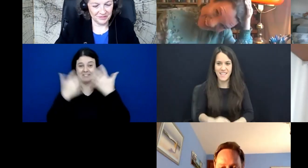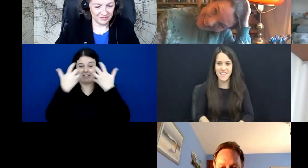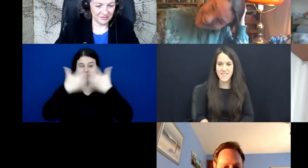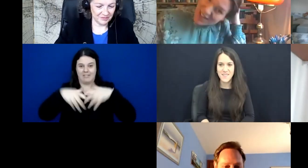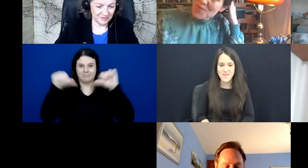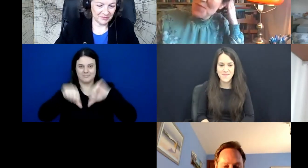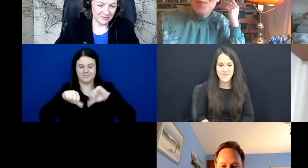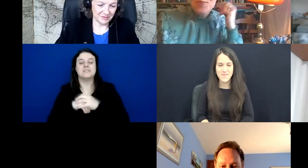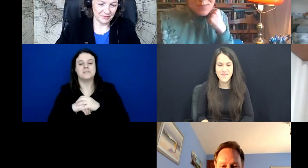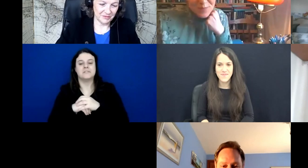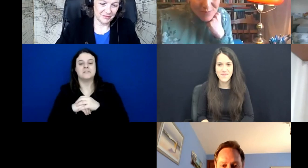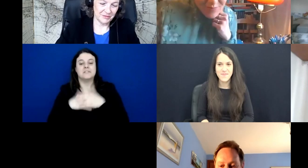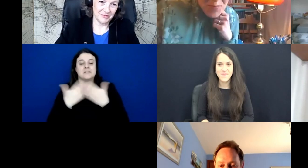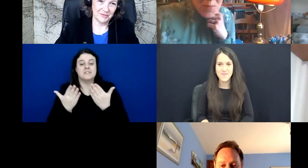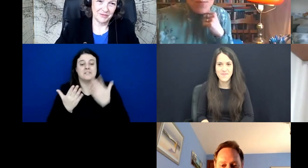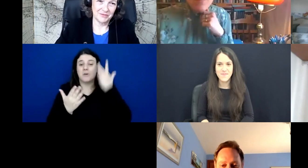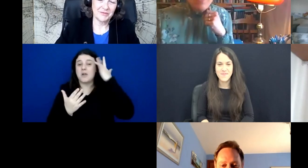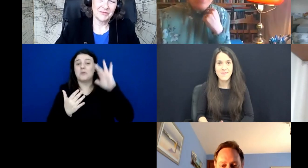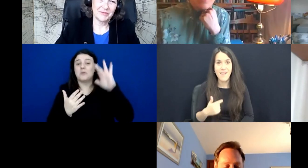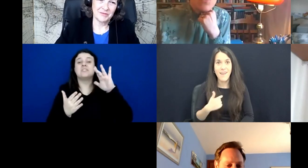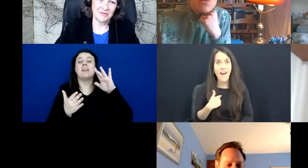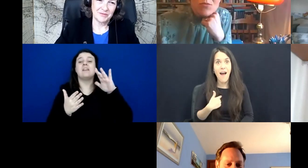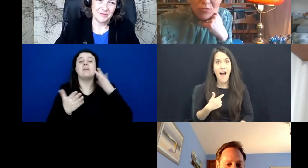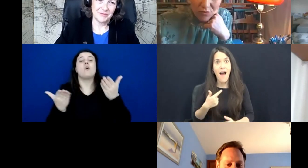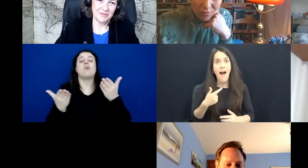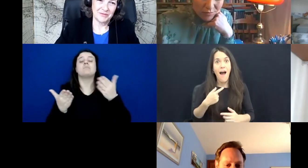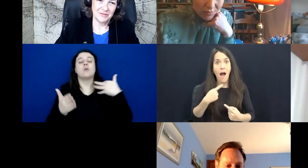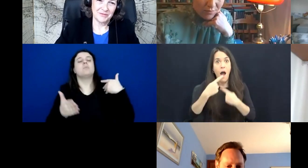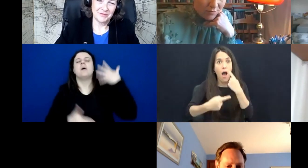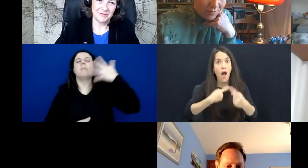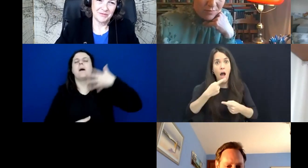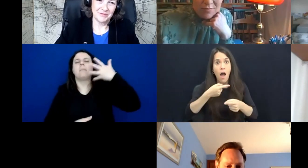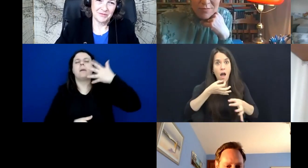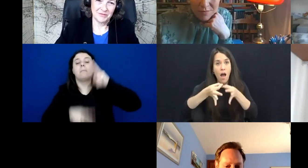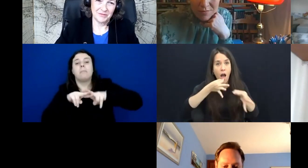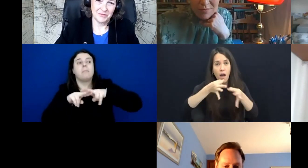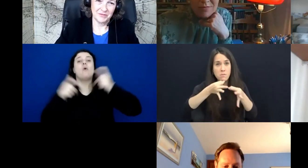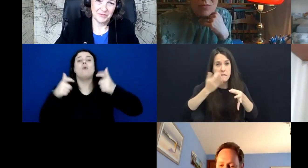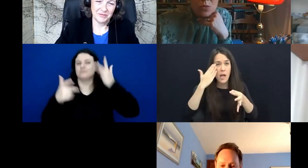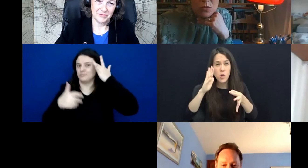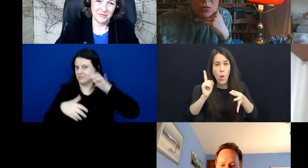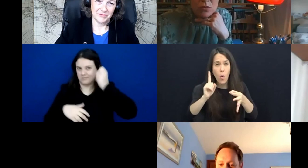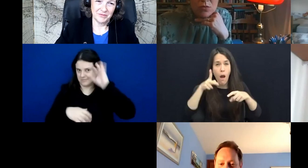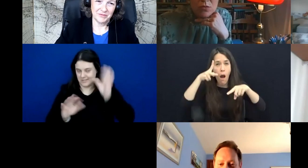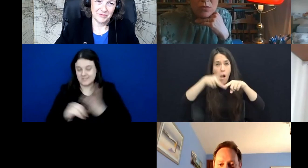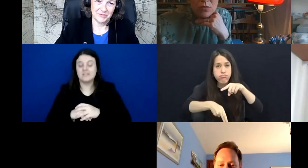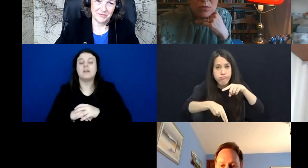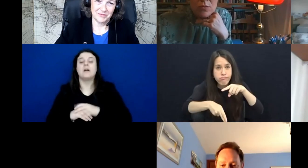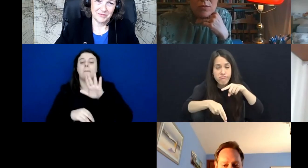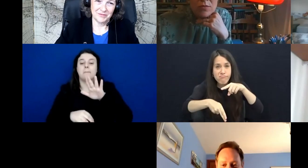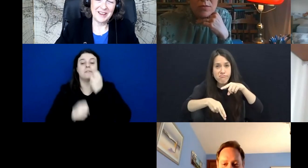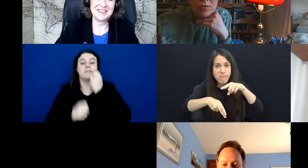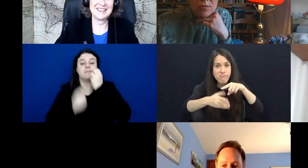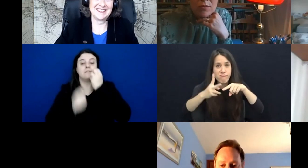I don't quite know how far along I was before I was cut off. But it was absolutely wonderful what I was